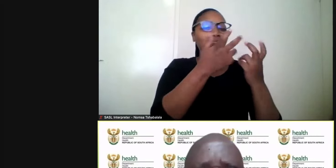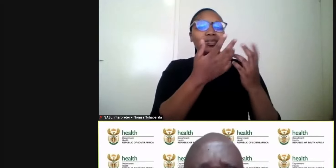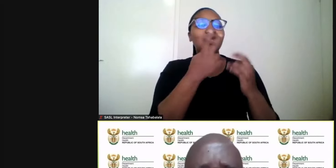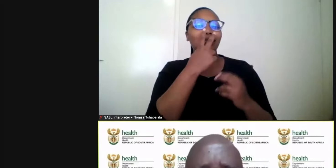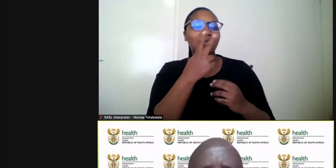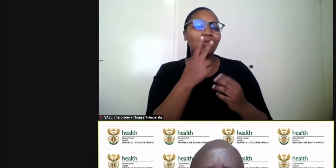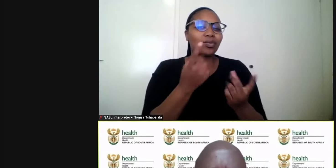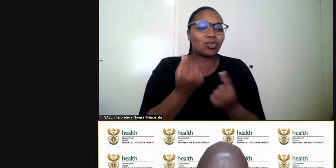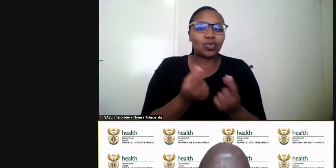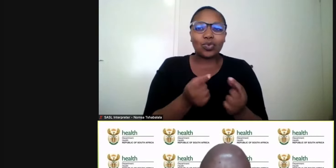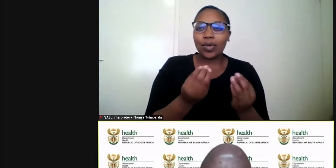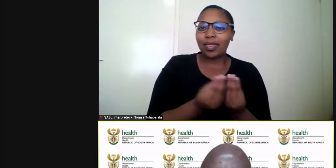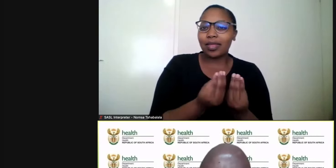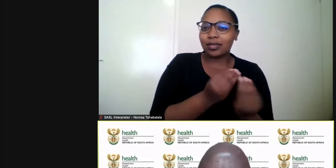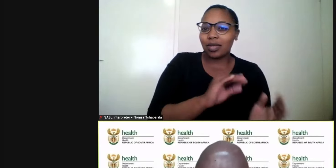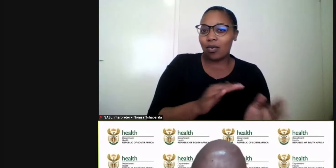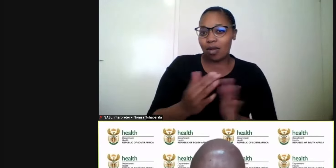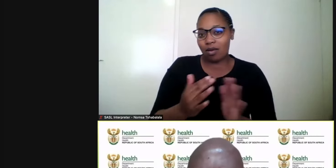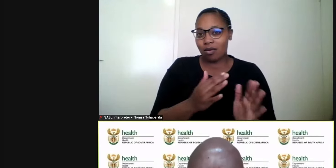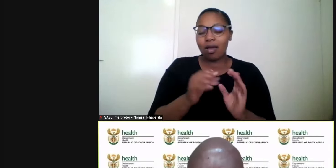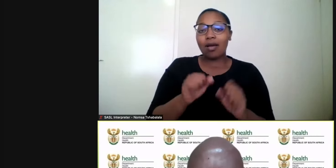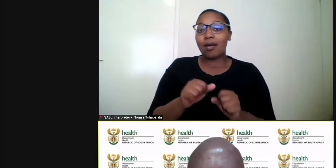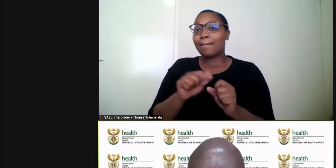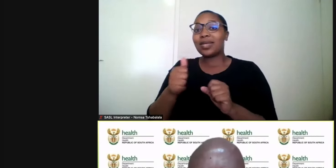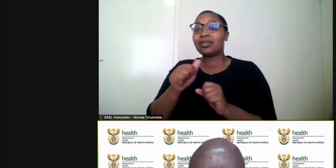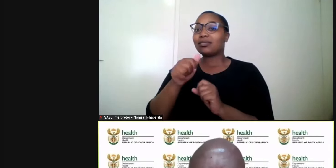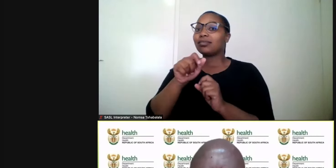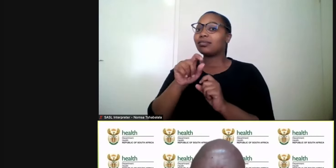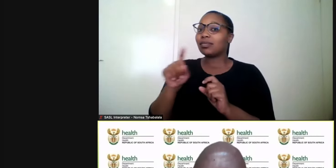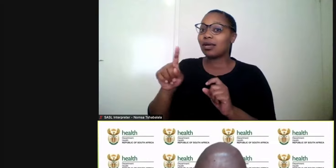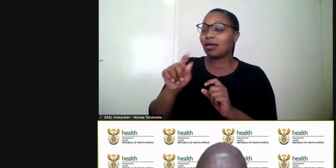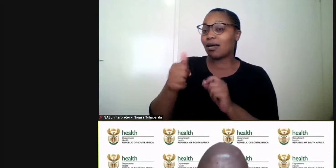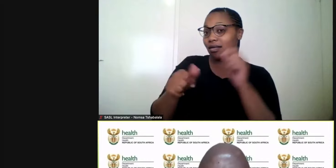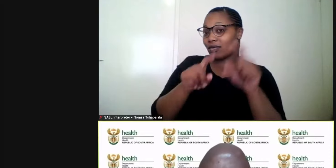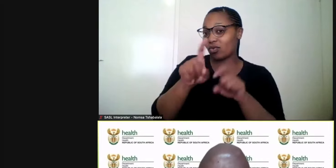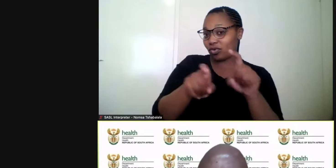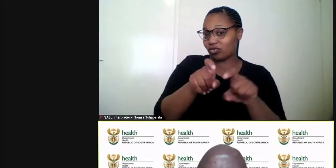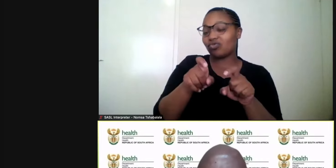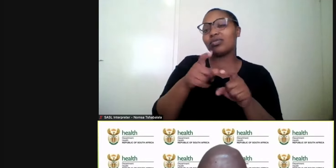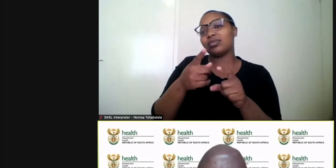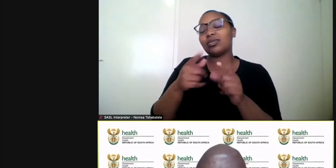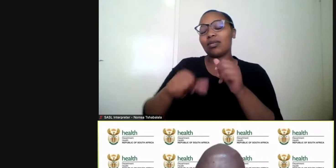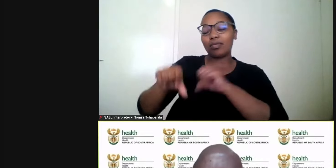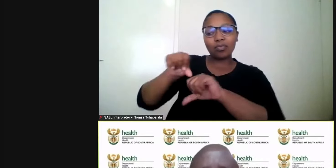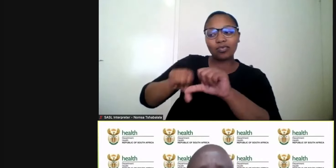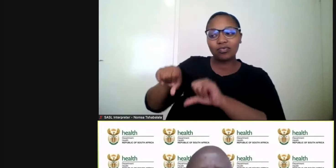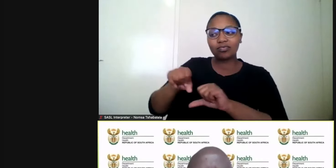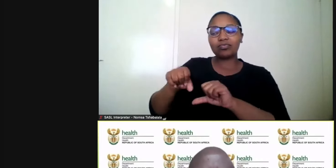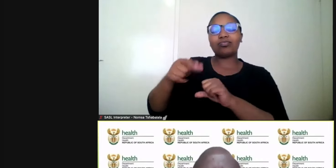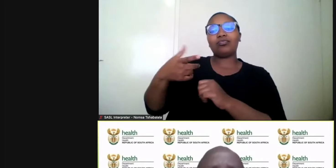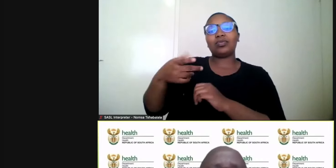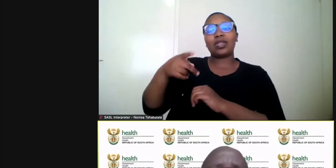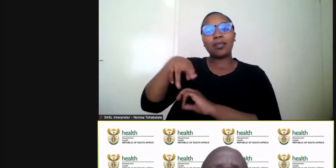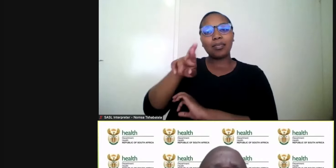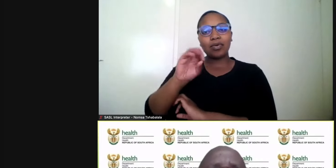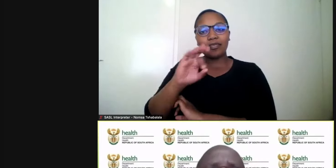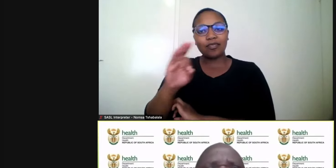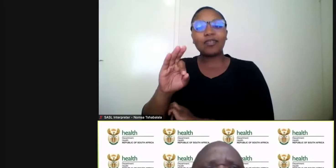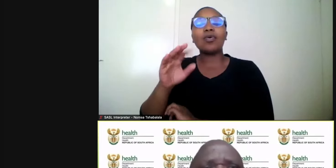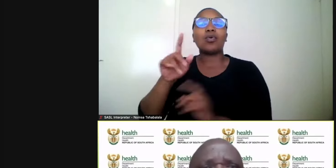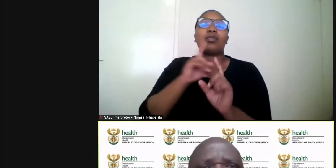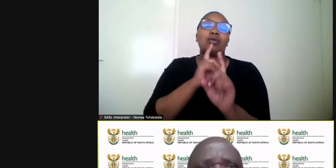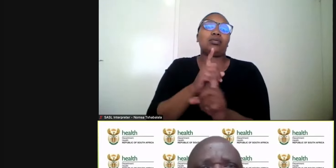Prof. Tulio and Richard could take up some of those, and the acting HOD might take up some of those. Let